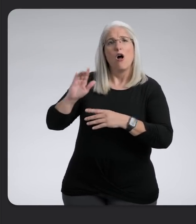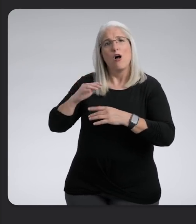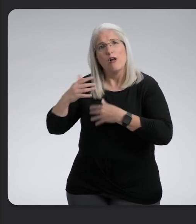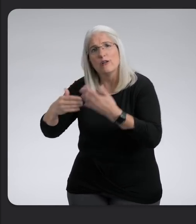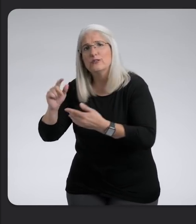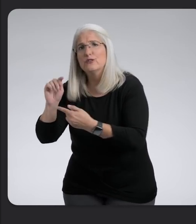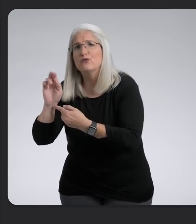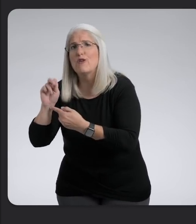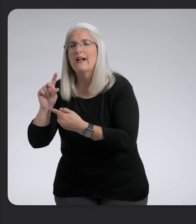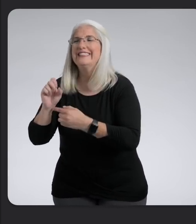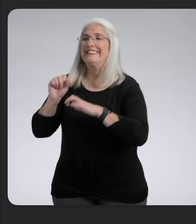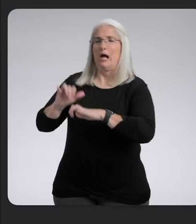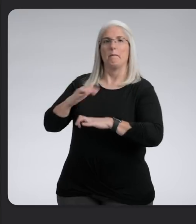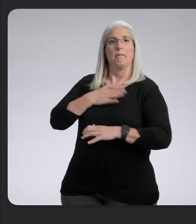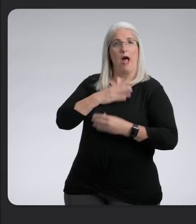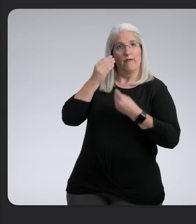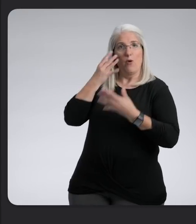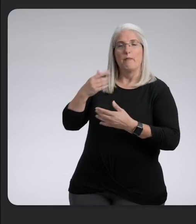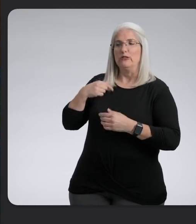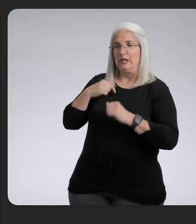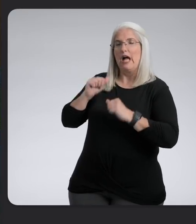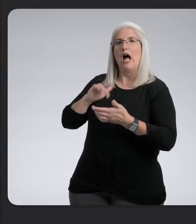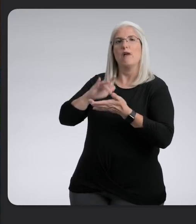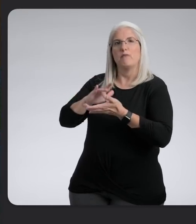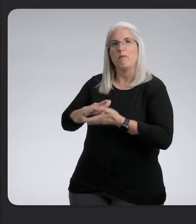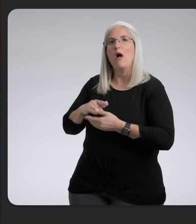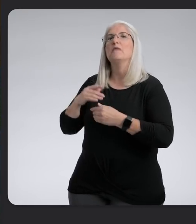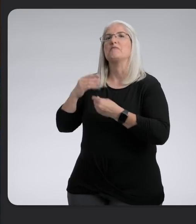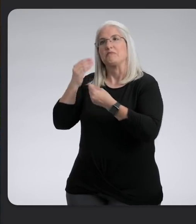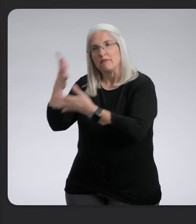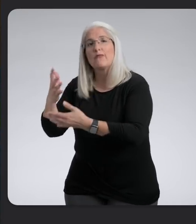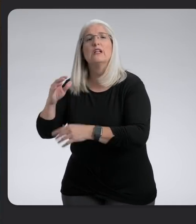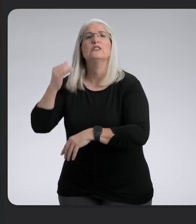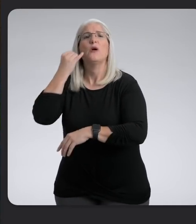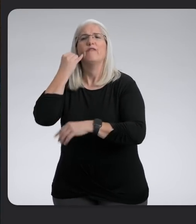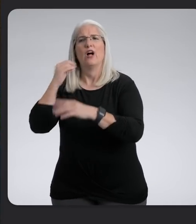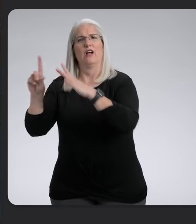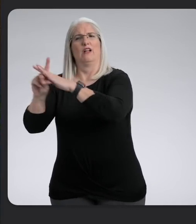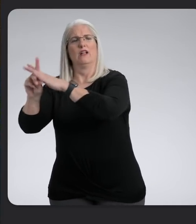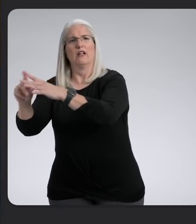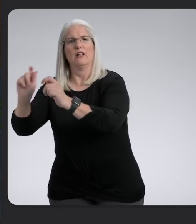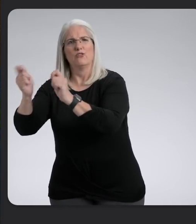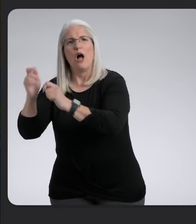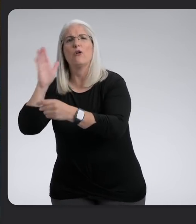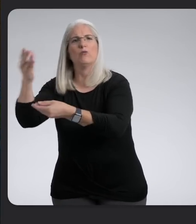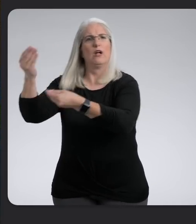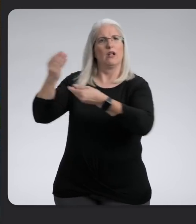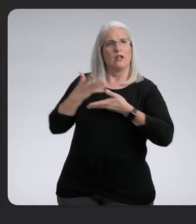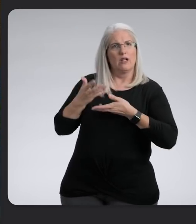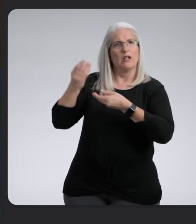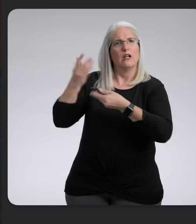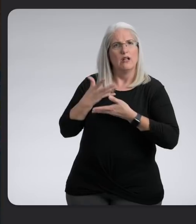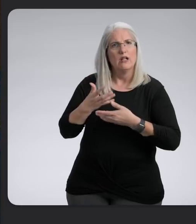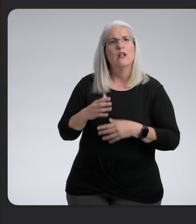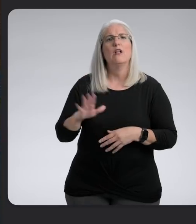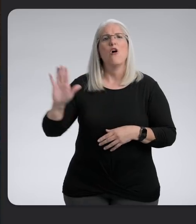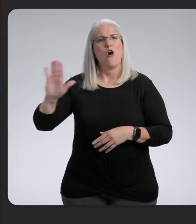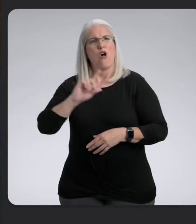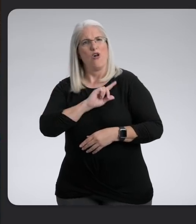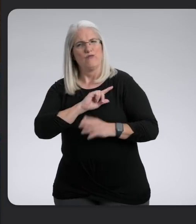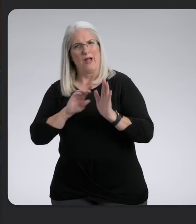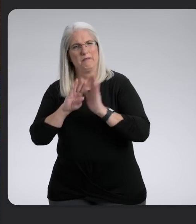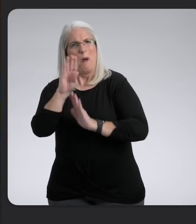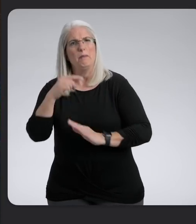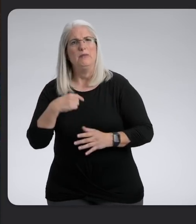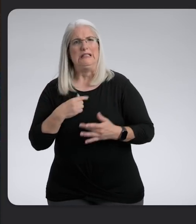proactively highlights changes in my mom's health data for me. I can also receive notifications, including high heart rate alerts, changes in